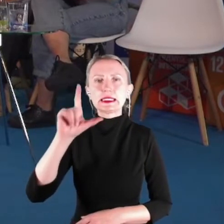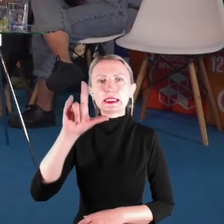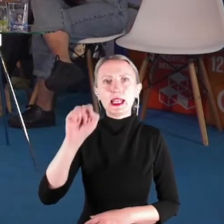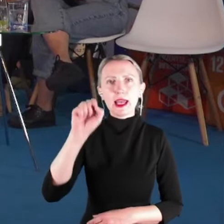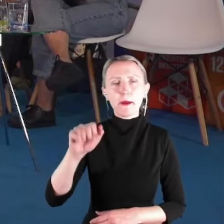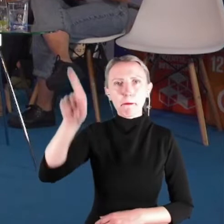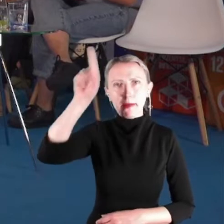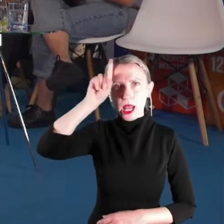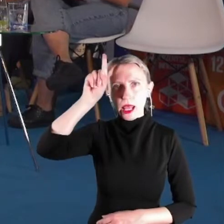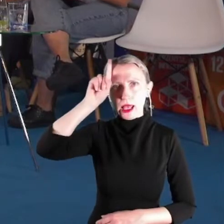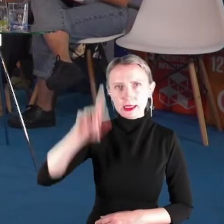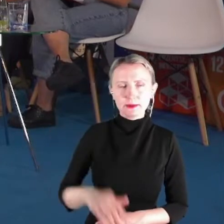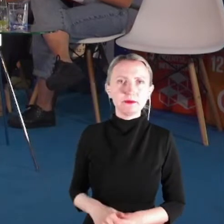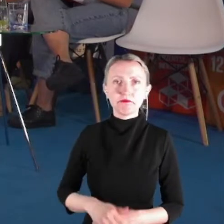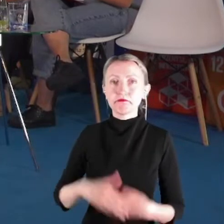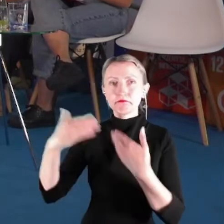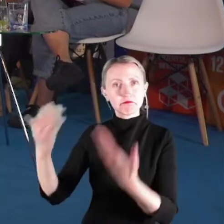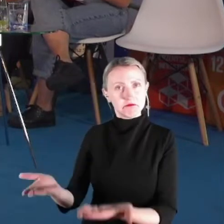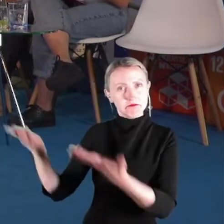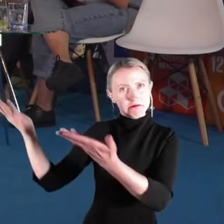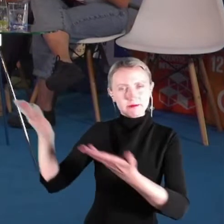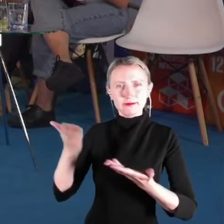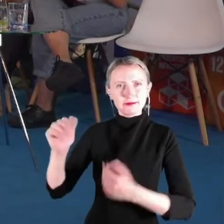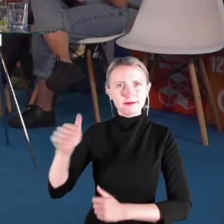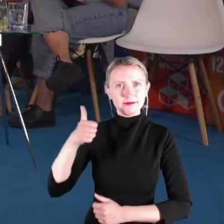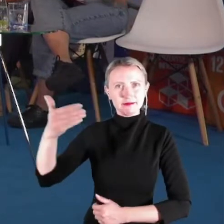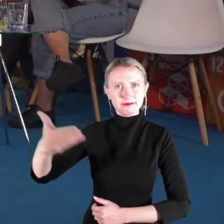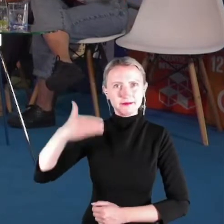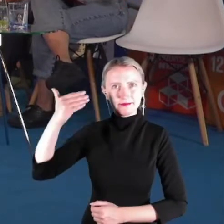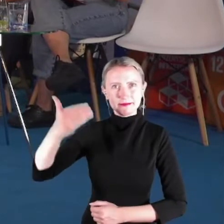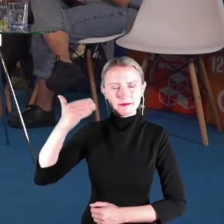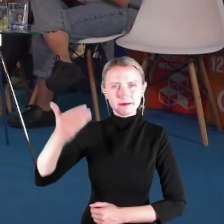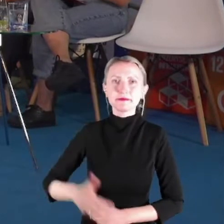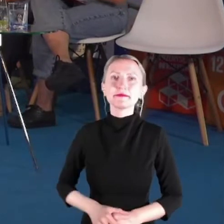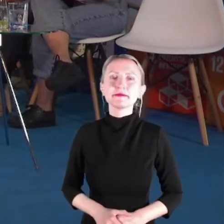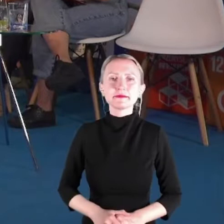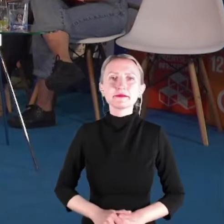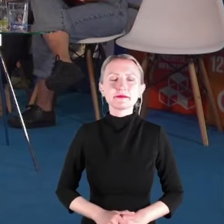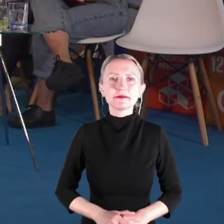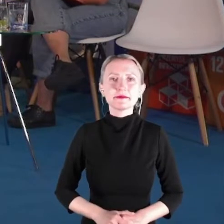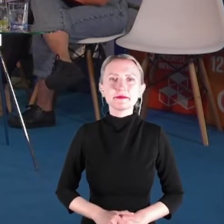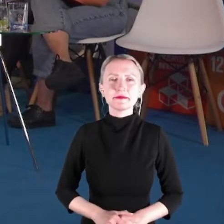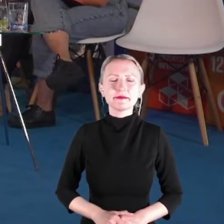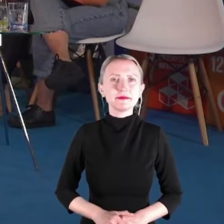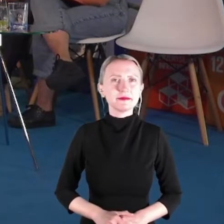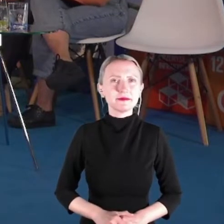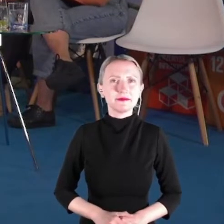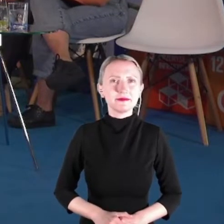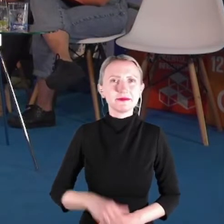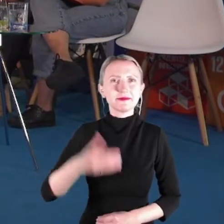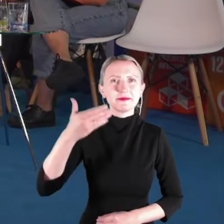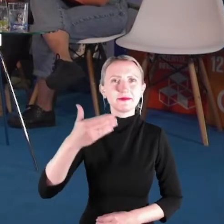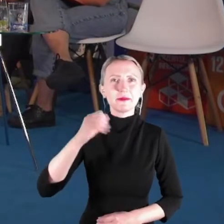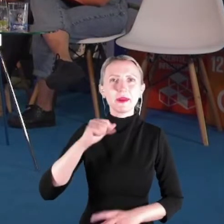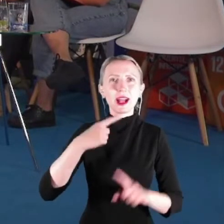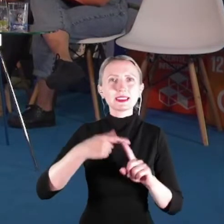first, Albert and Maximilian will first present the summer school, the second edition that they've been